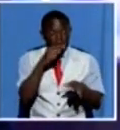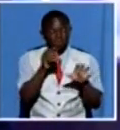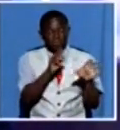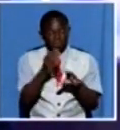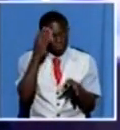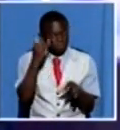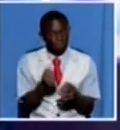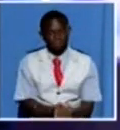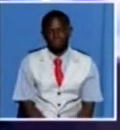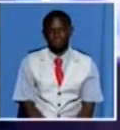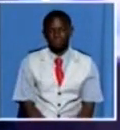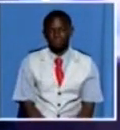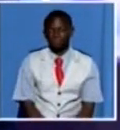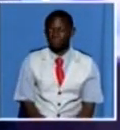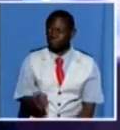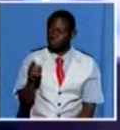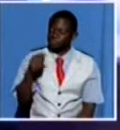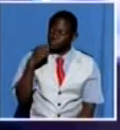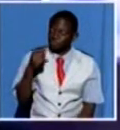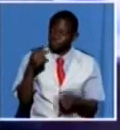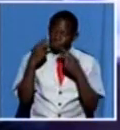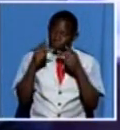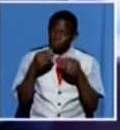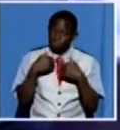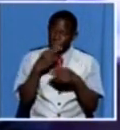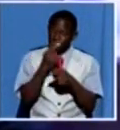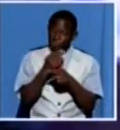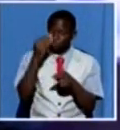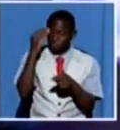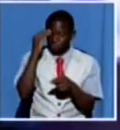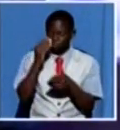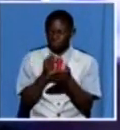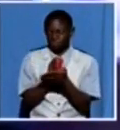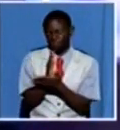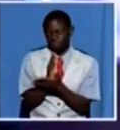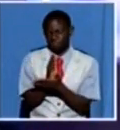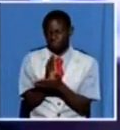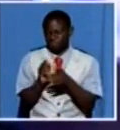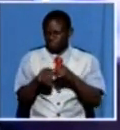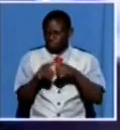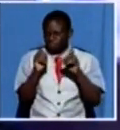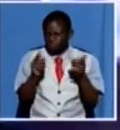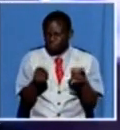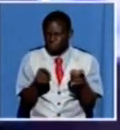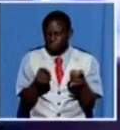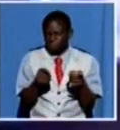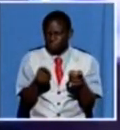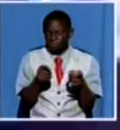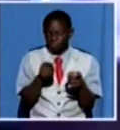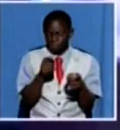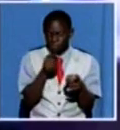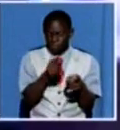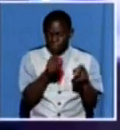correct and factual information. Why should the people be the messengers of false information to the public? Why should you